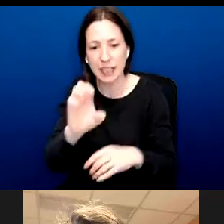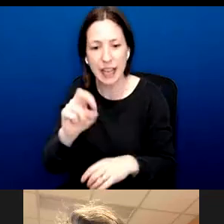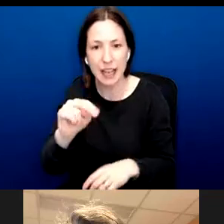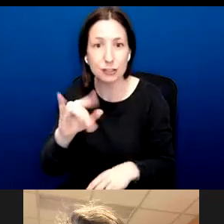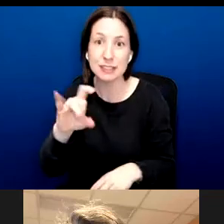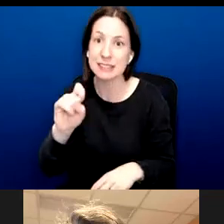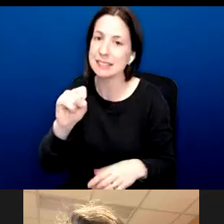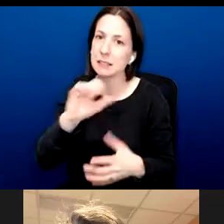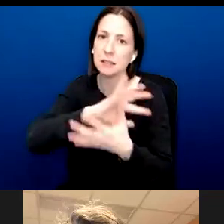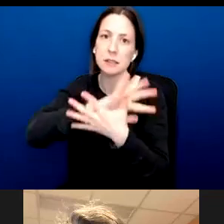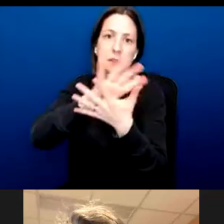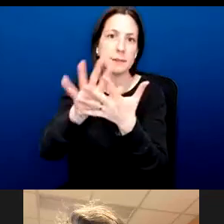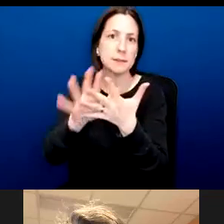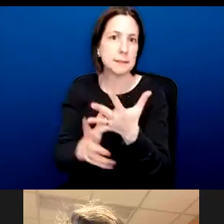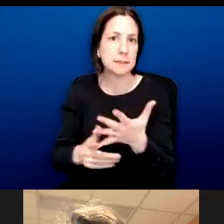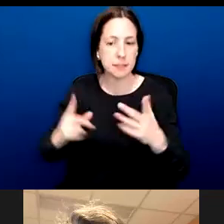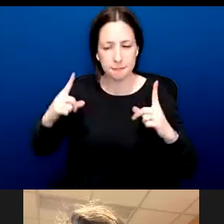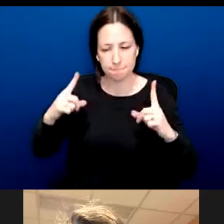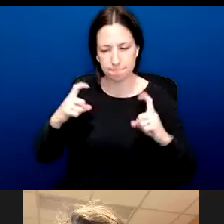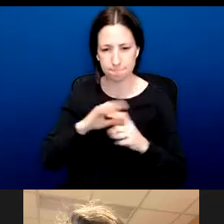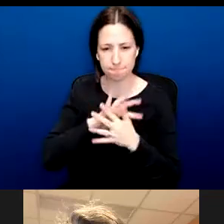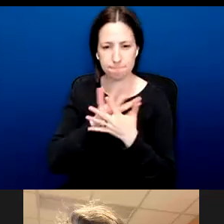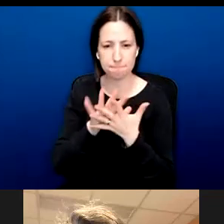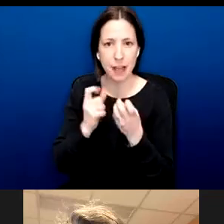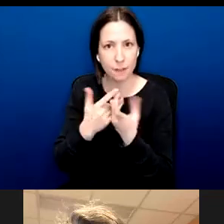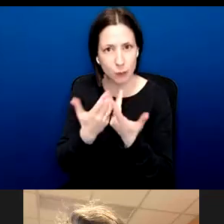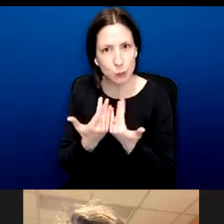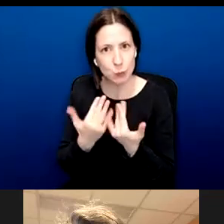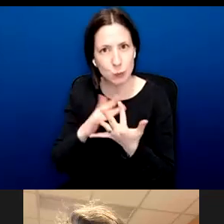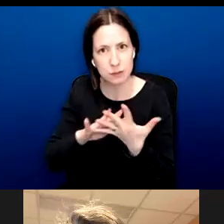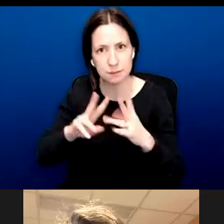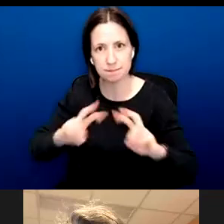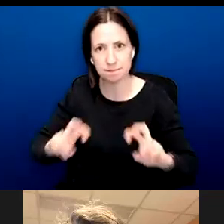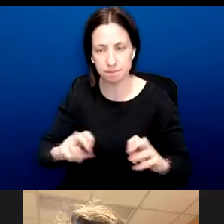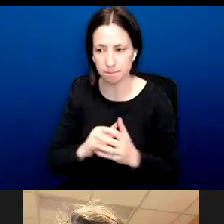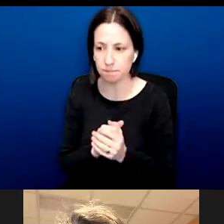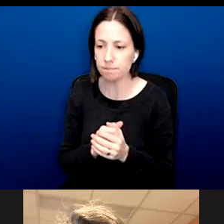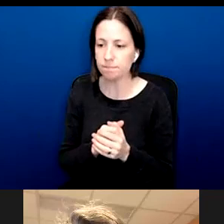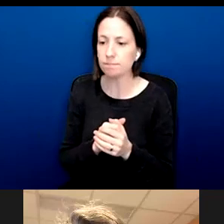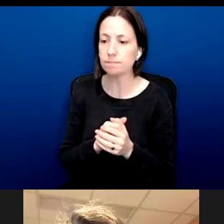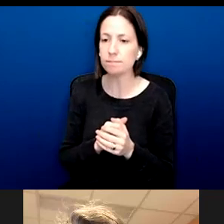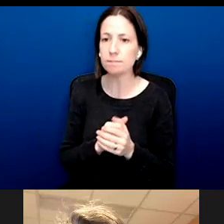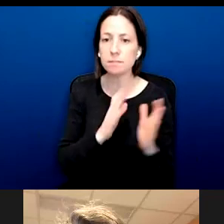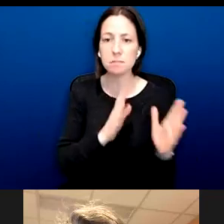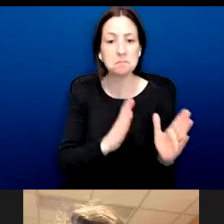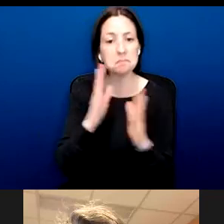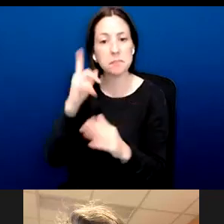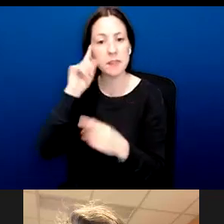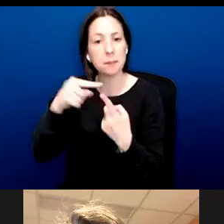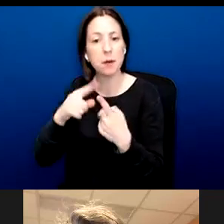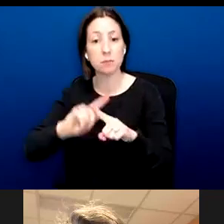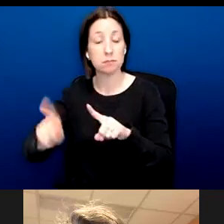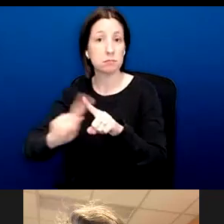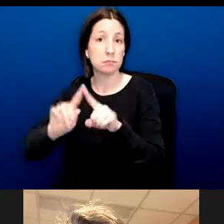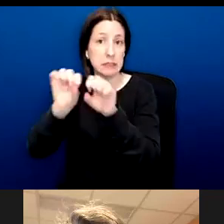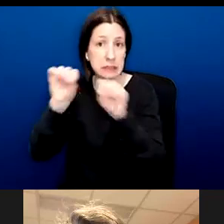one big ball of issues that needs to be really just kind of netted through. And then I think when I think of other systems and interfaces,